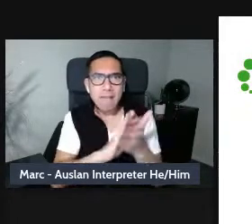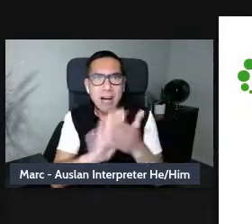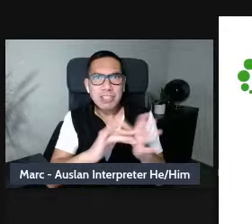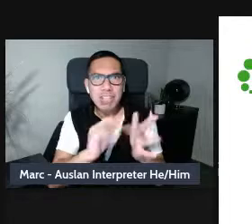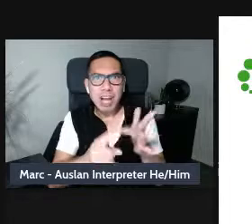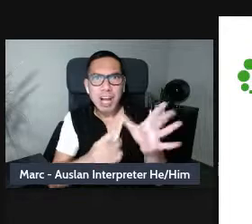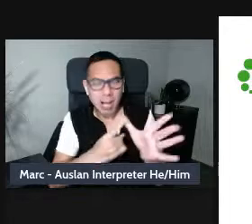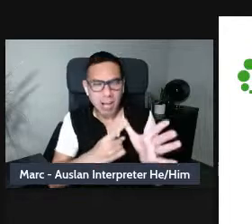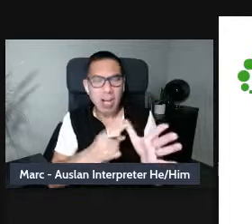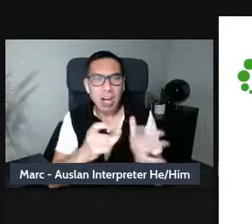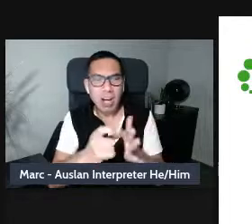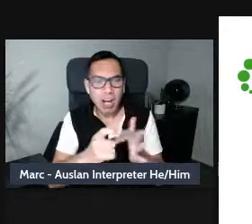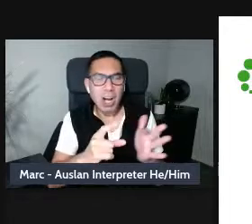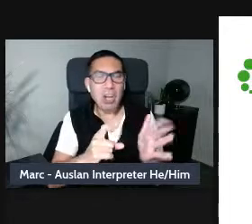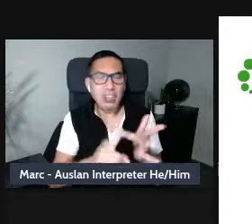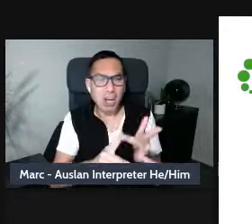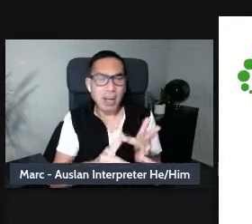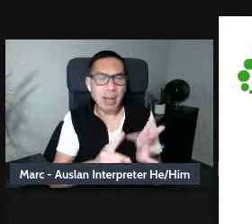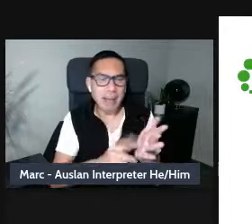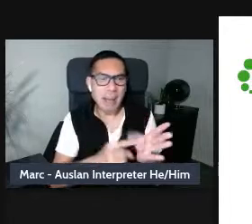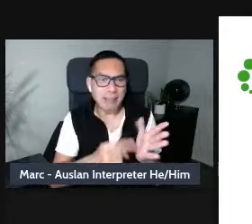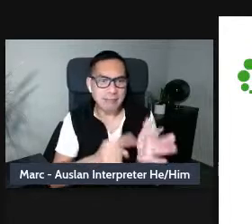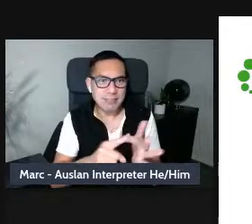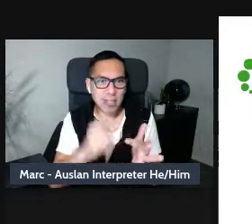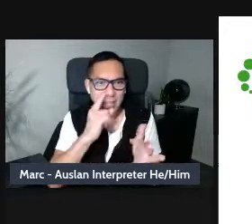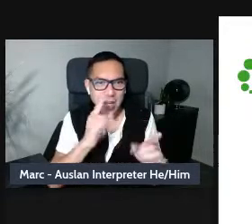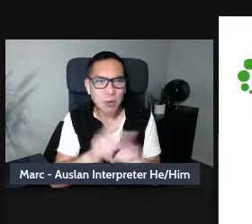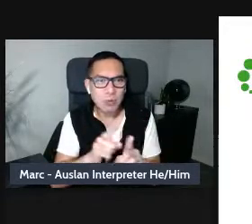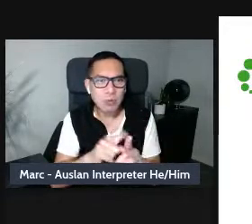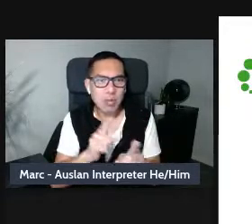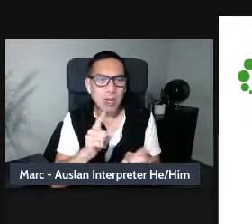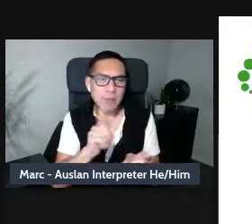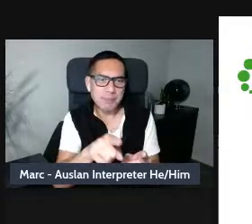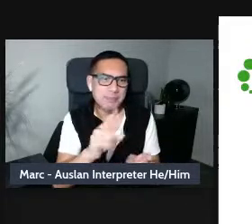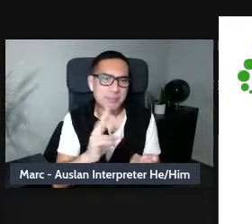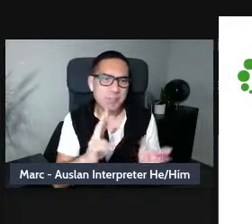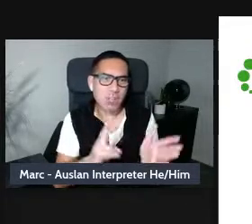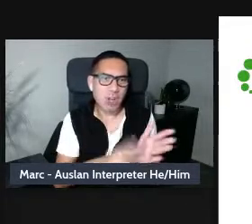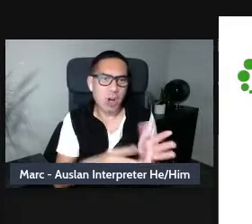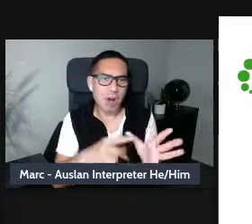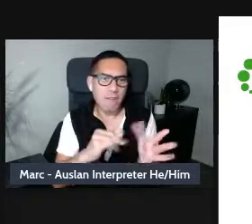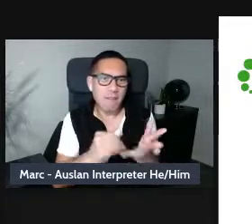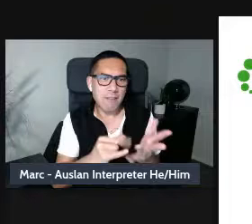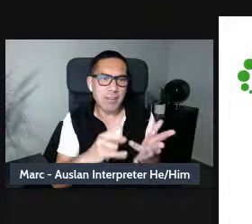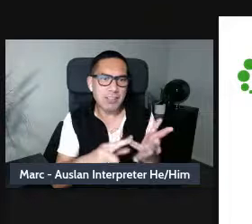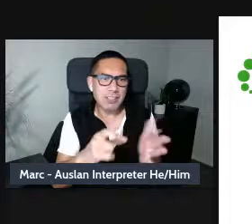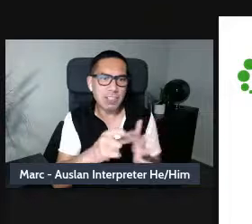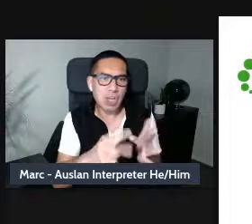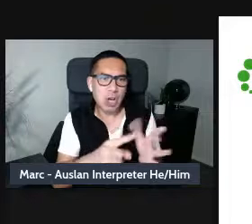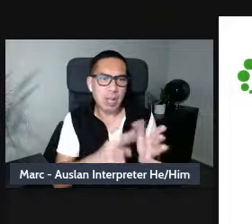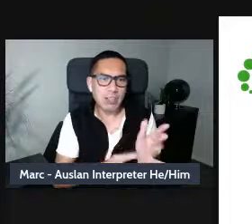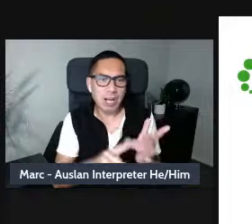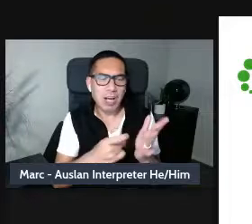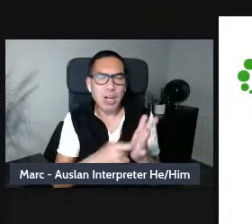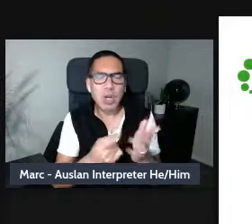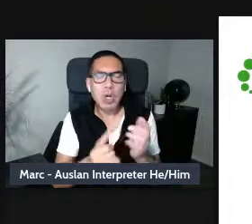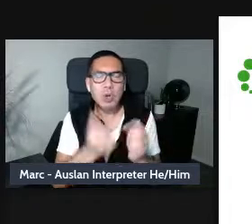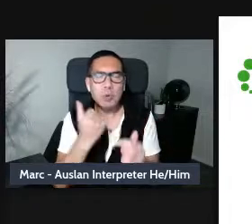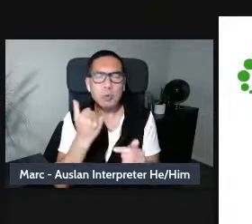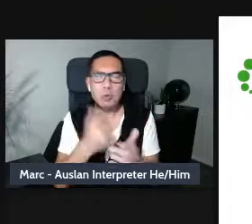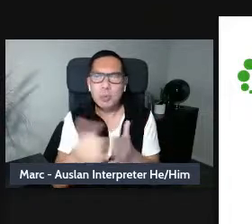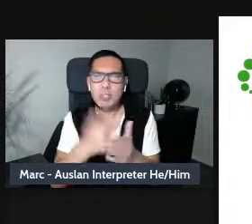or GTN, which you may have heard of before, which is often used in angina or in heart attack patients.